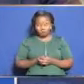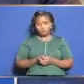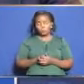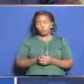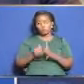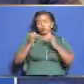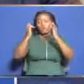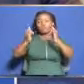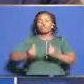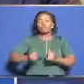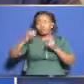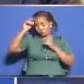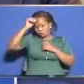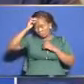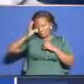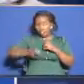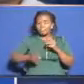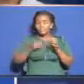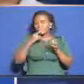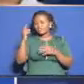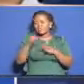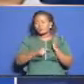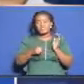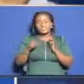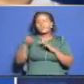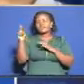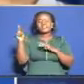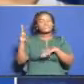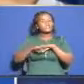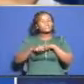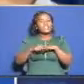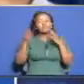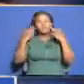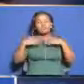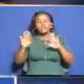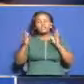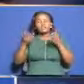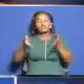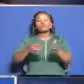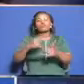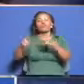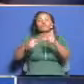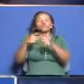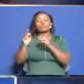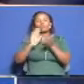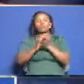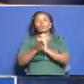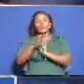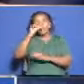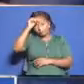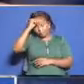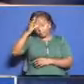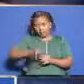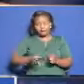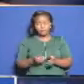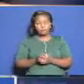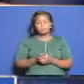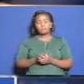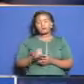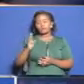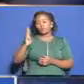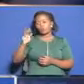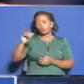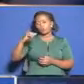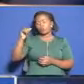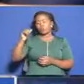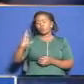in a quick rejoinder termed the court order's time barred and that he was the incumbent. Until then, Wajir has a